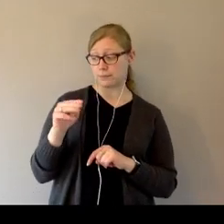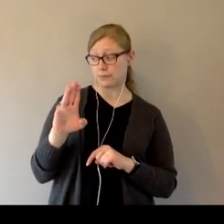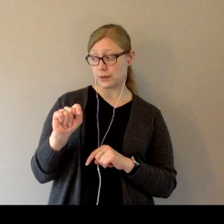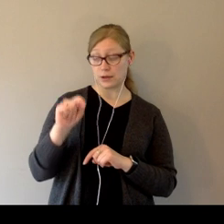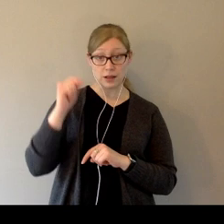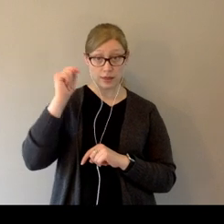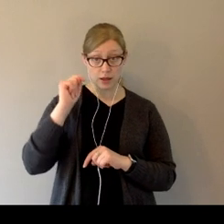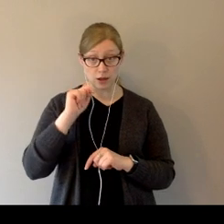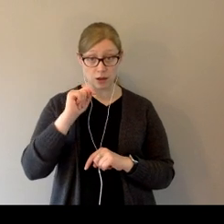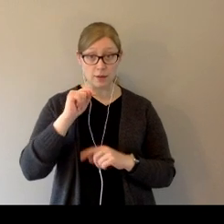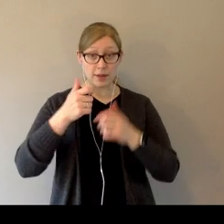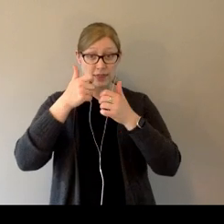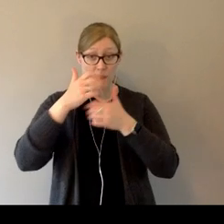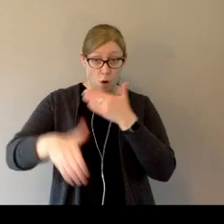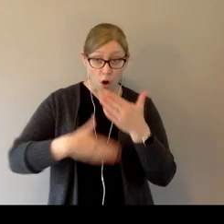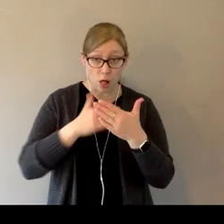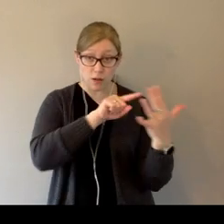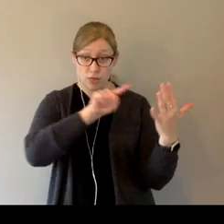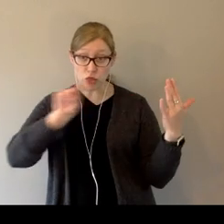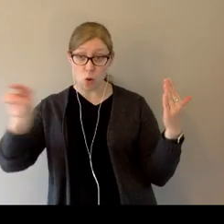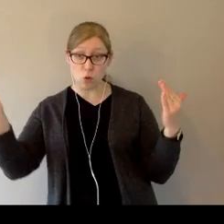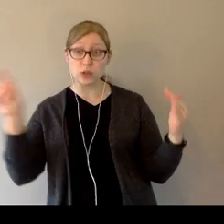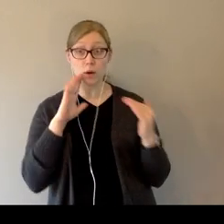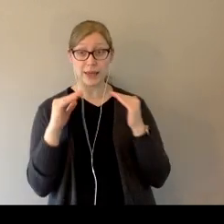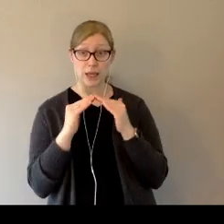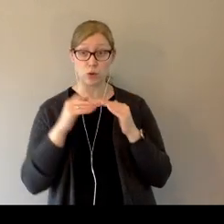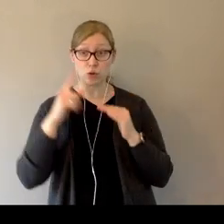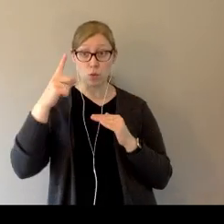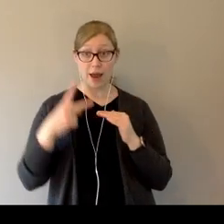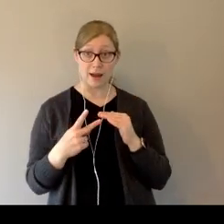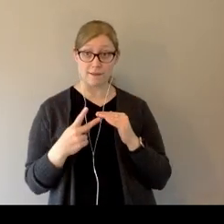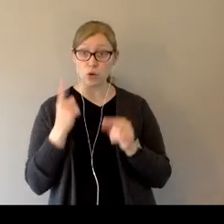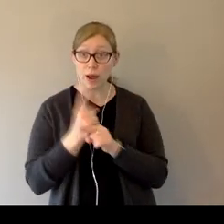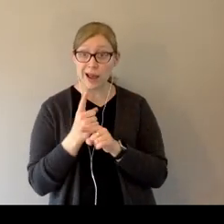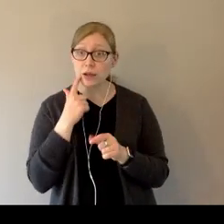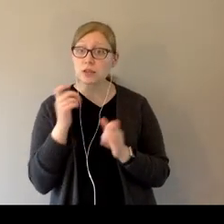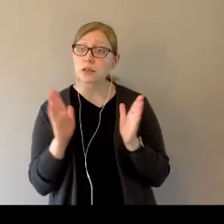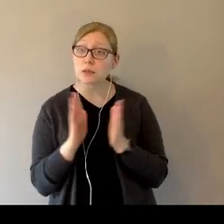1/2. The smaller lengths are half the larger.